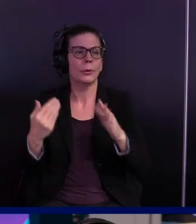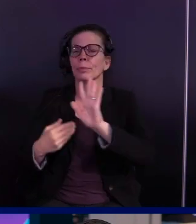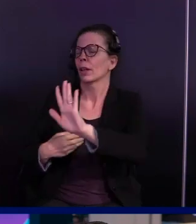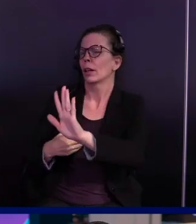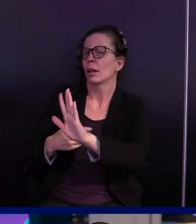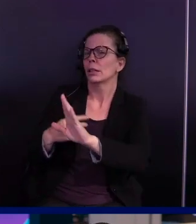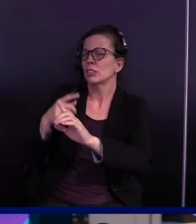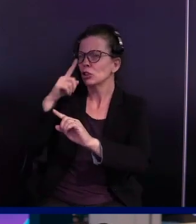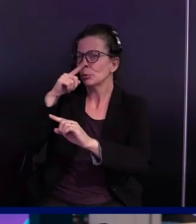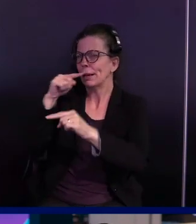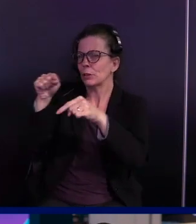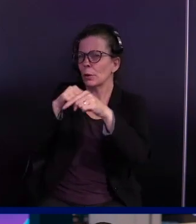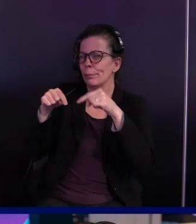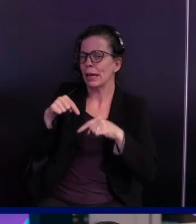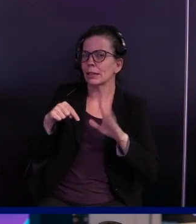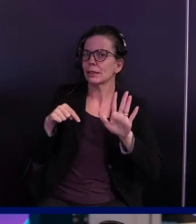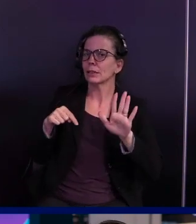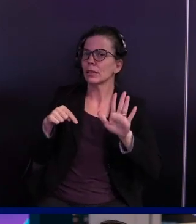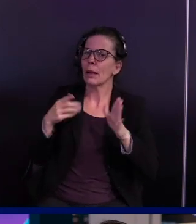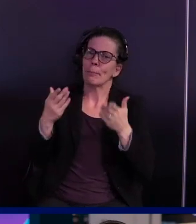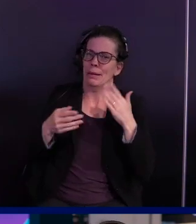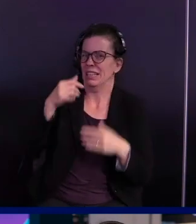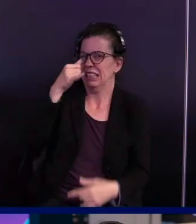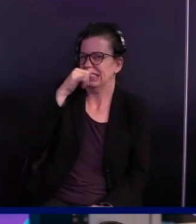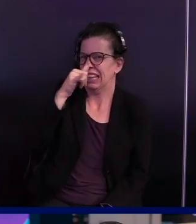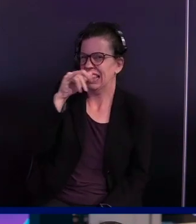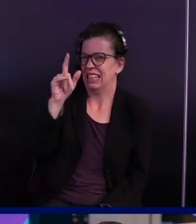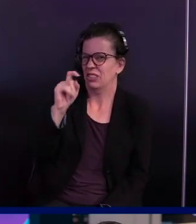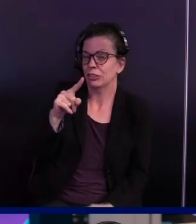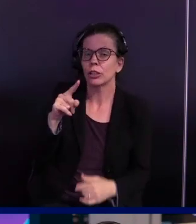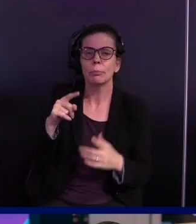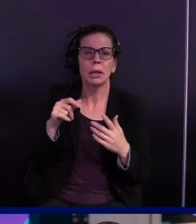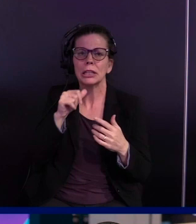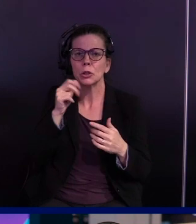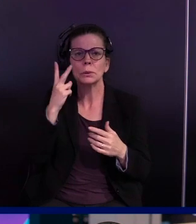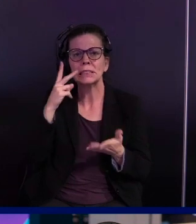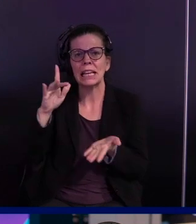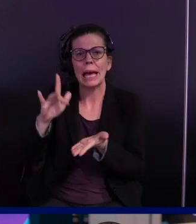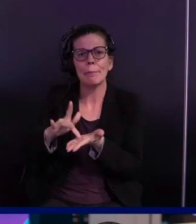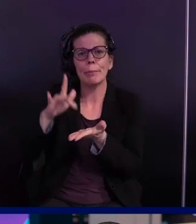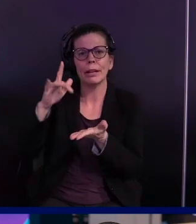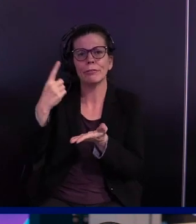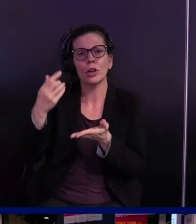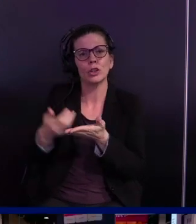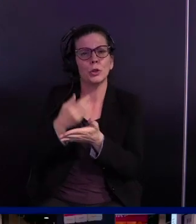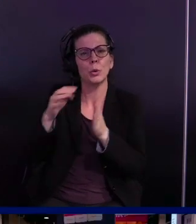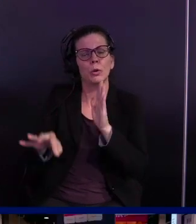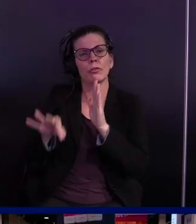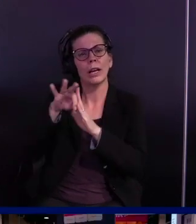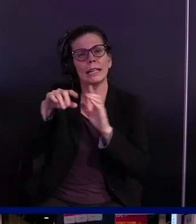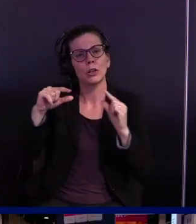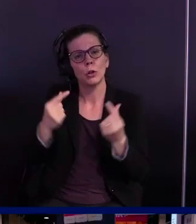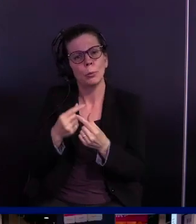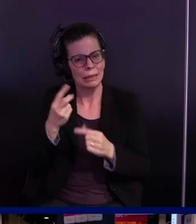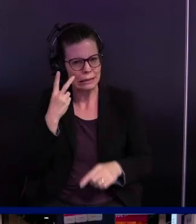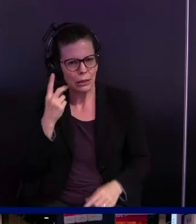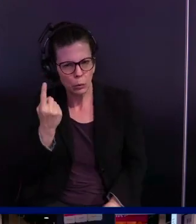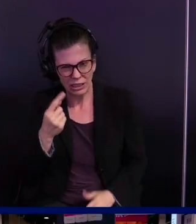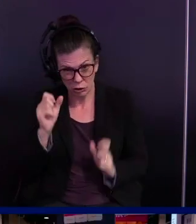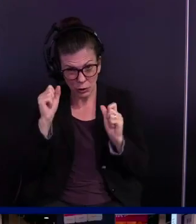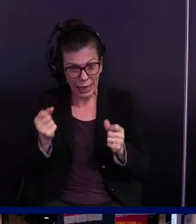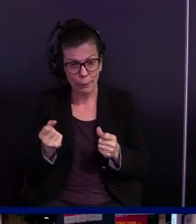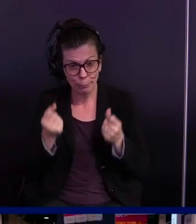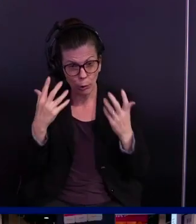quick, can we go back? Yeah. This might be a silly question, but I don't see a button for like new finding group, and there's only one here. Can you have